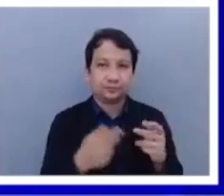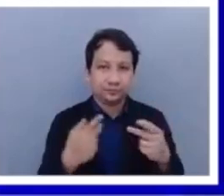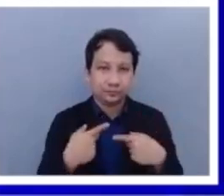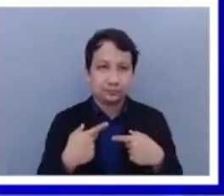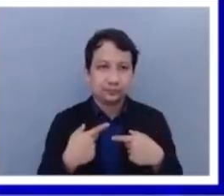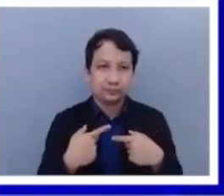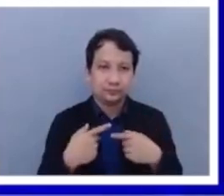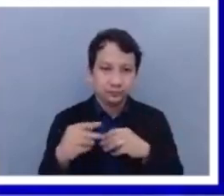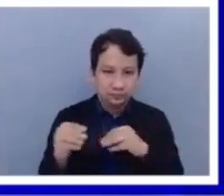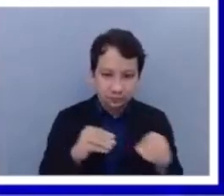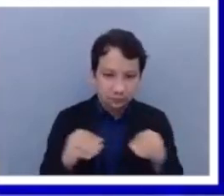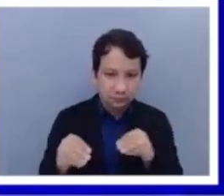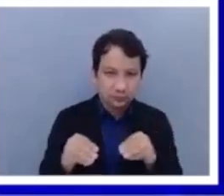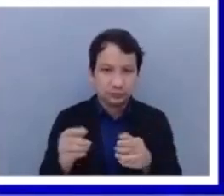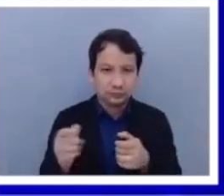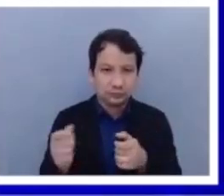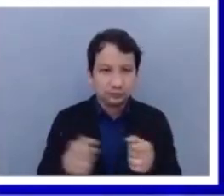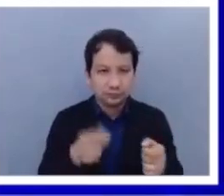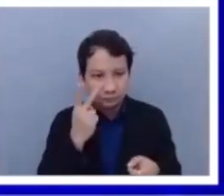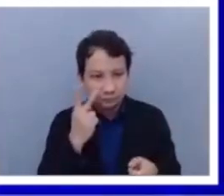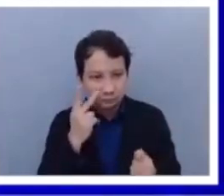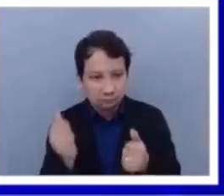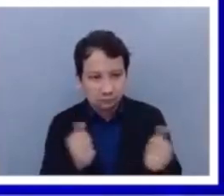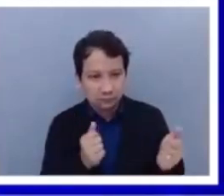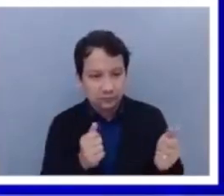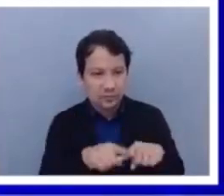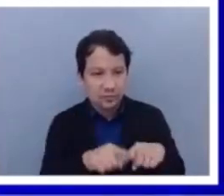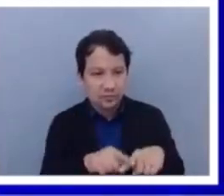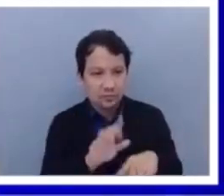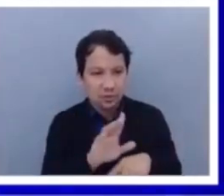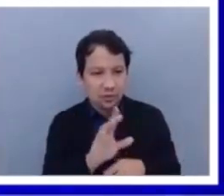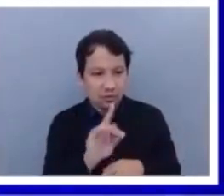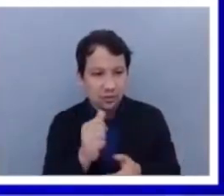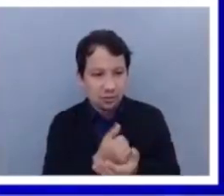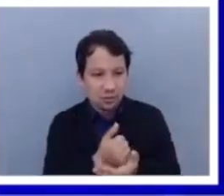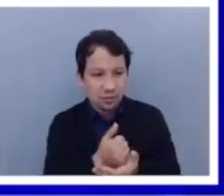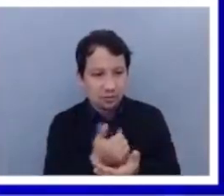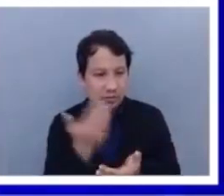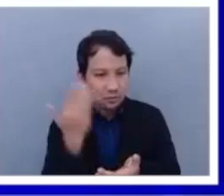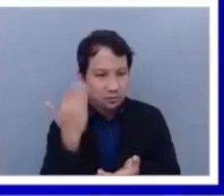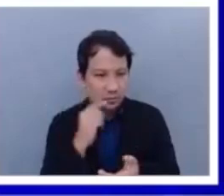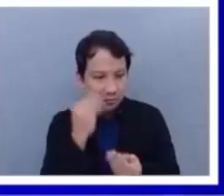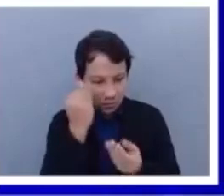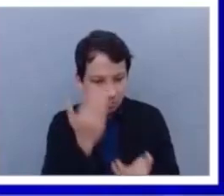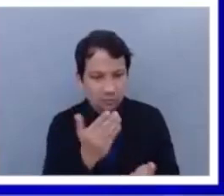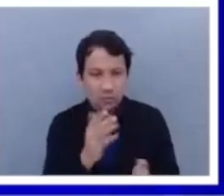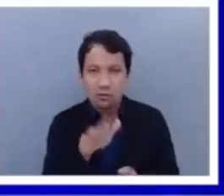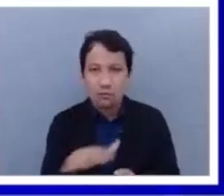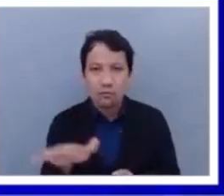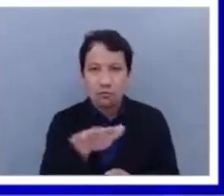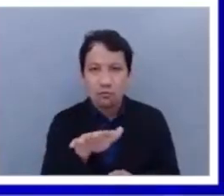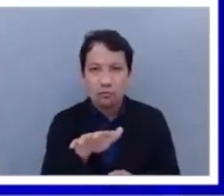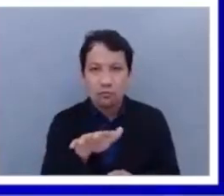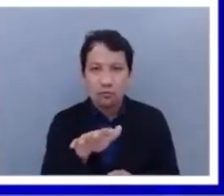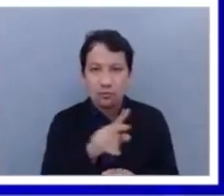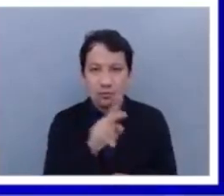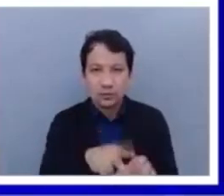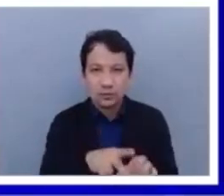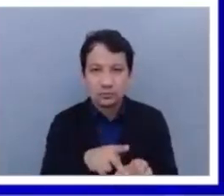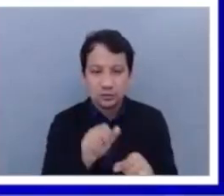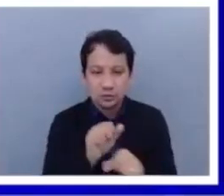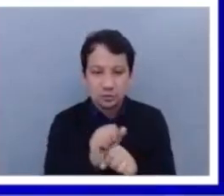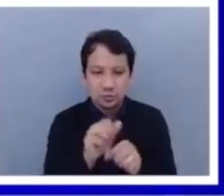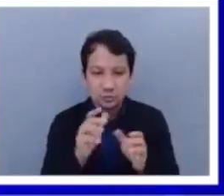and based on past data, as I've said, not all that would participate in